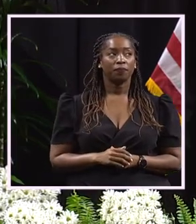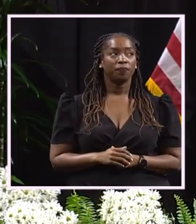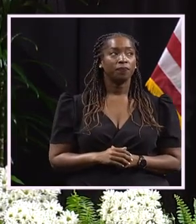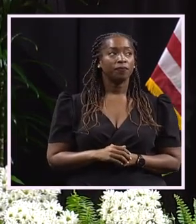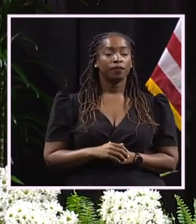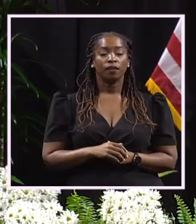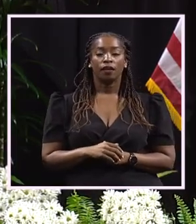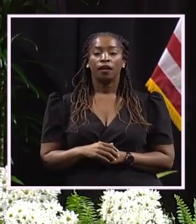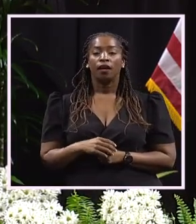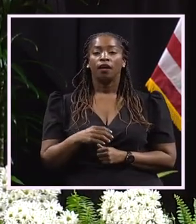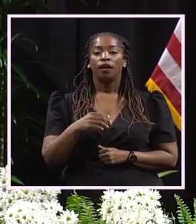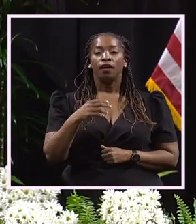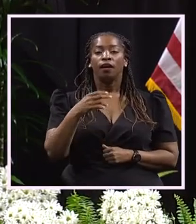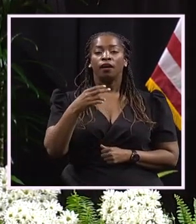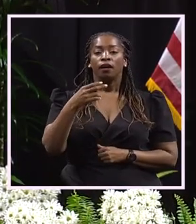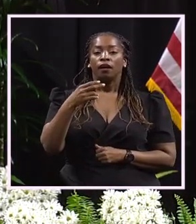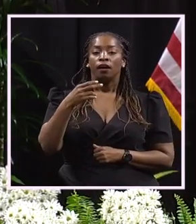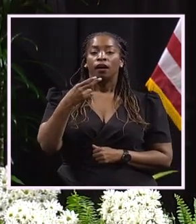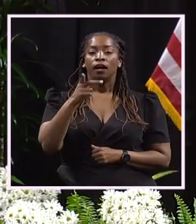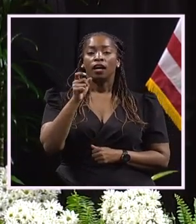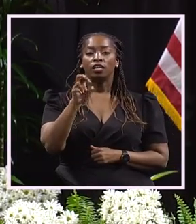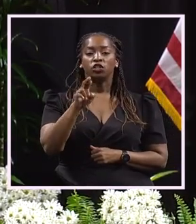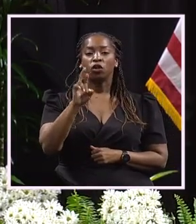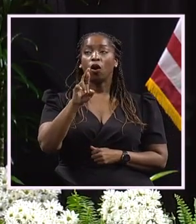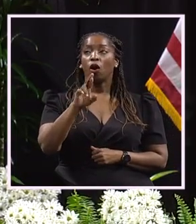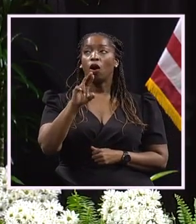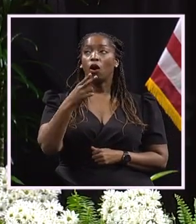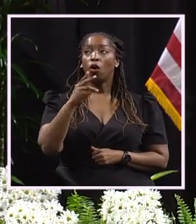Hunter R. Coppola, cum laude,